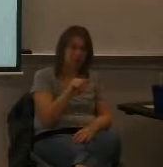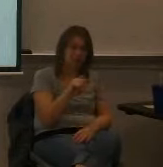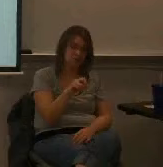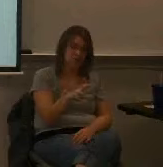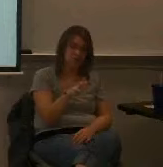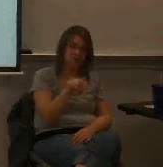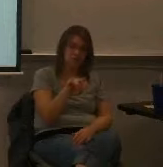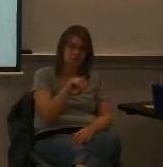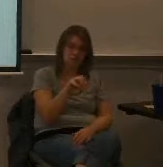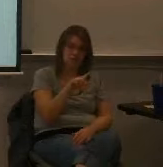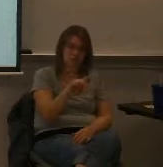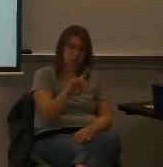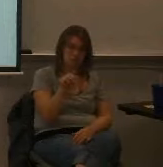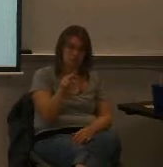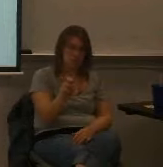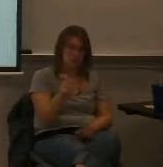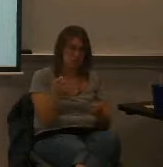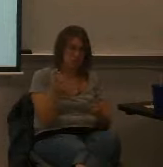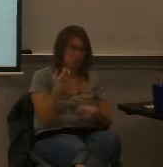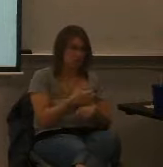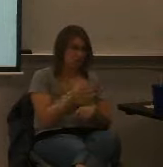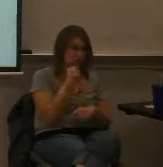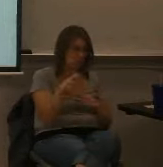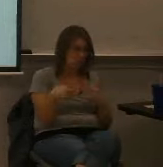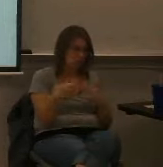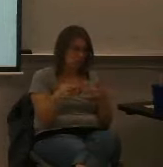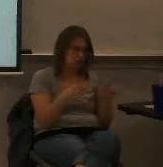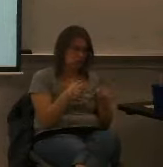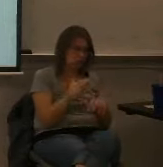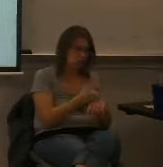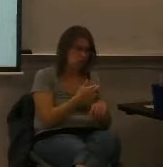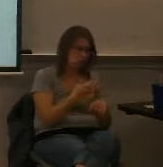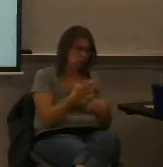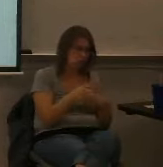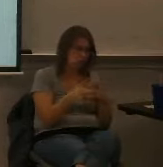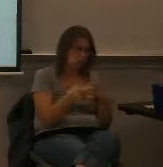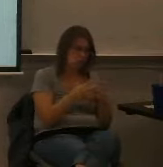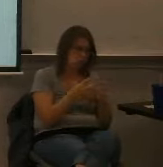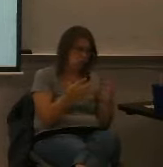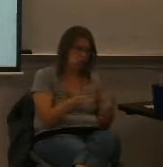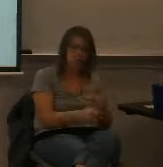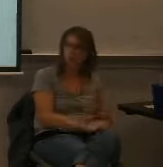the bigger rocks hardly ever roll, the little rocks roll too much.